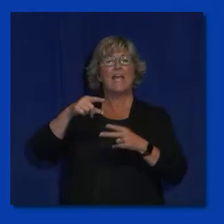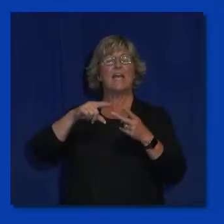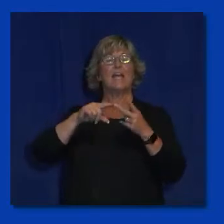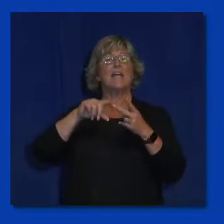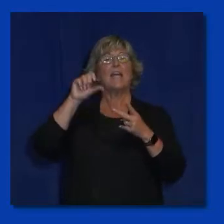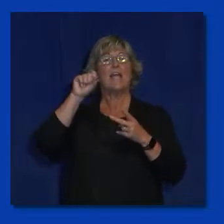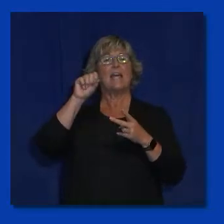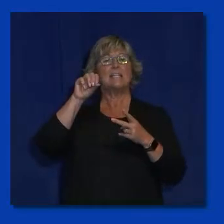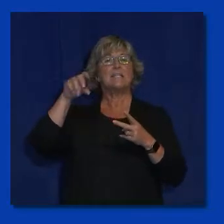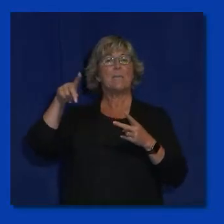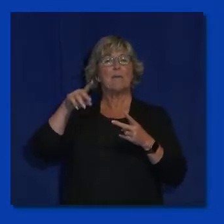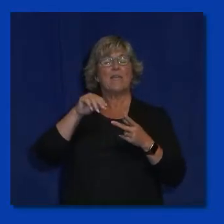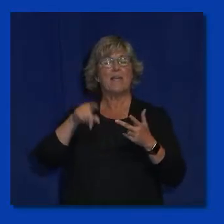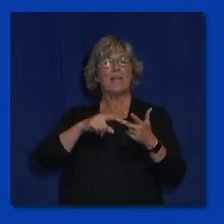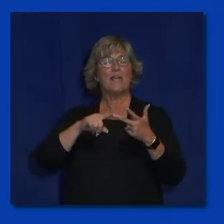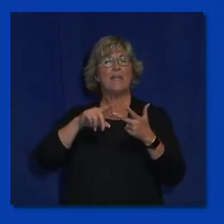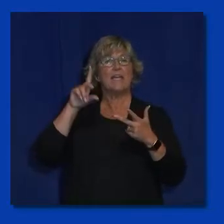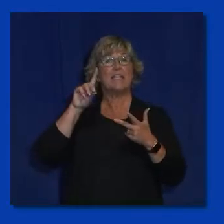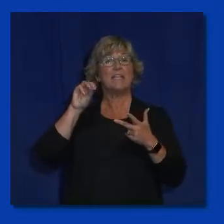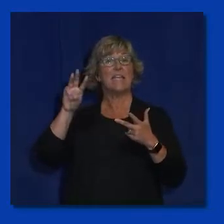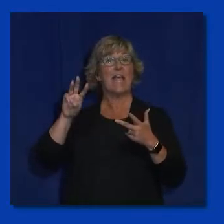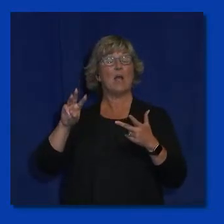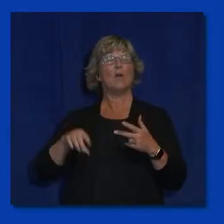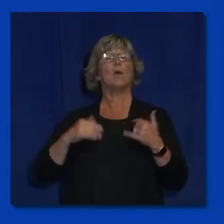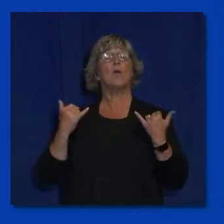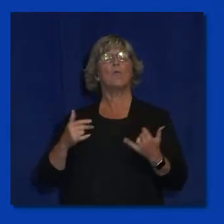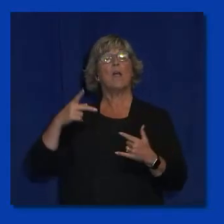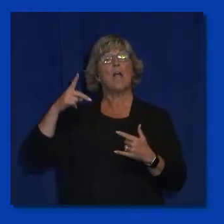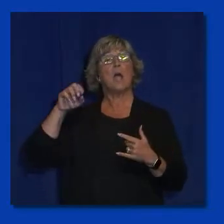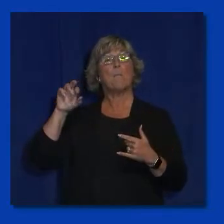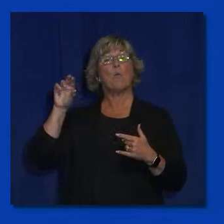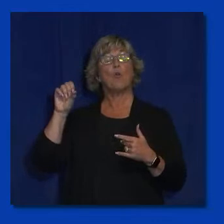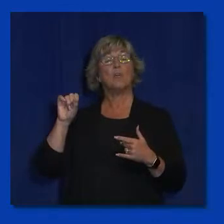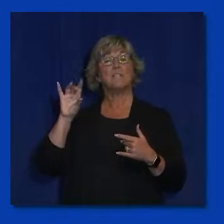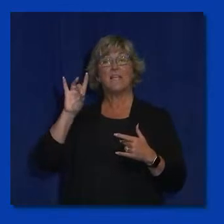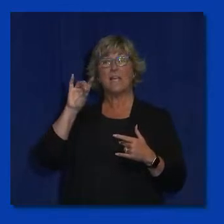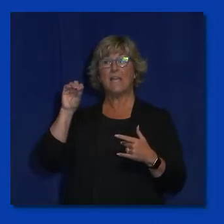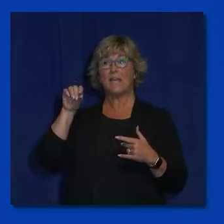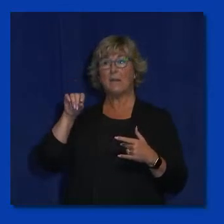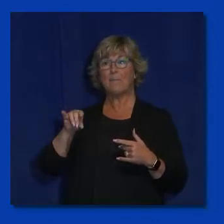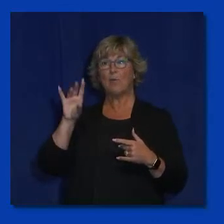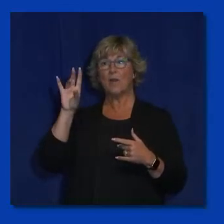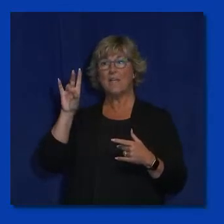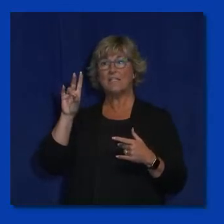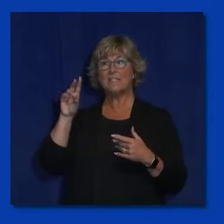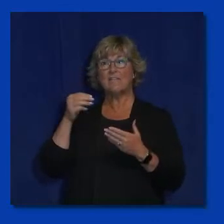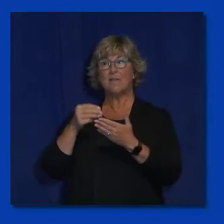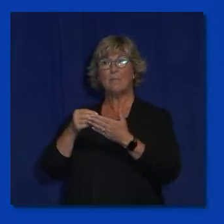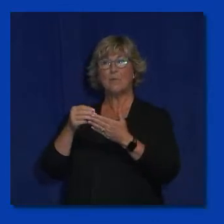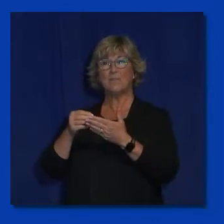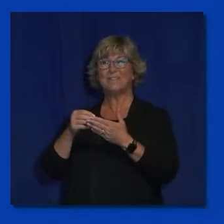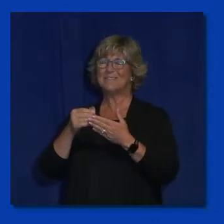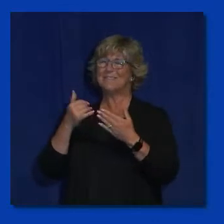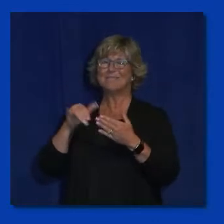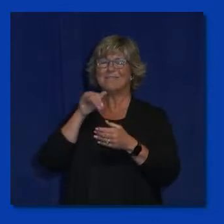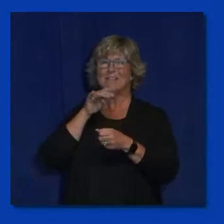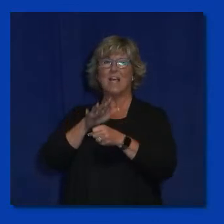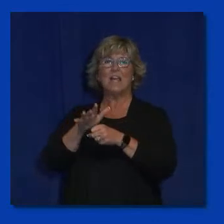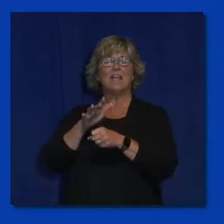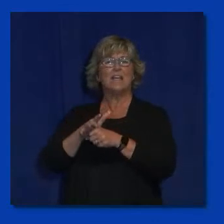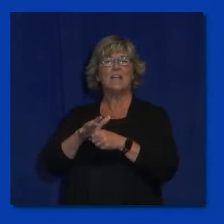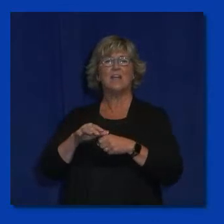Dow. I should note that PERS is currently at 80.7% funded. Shortfall still